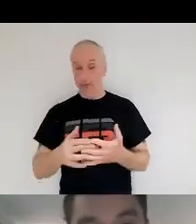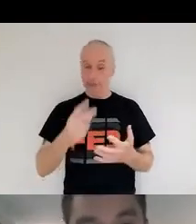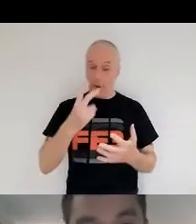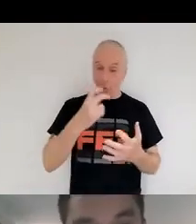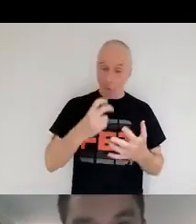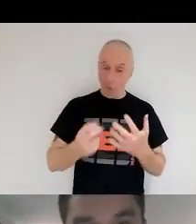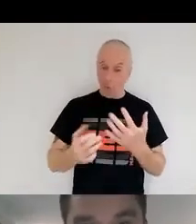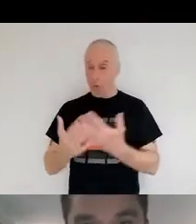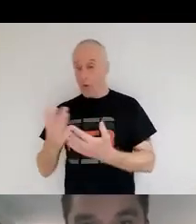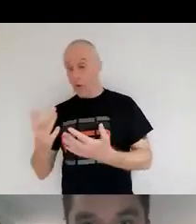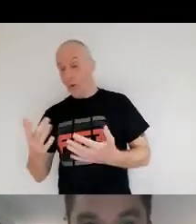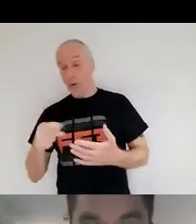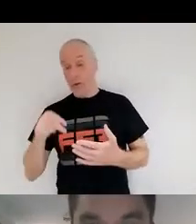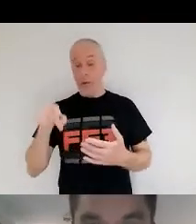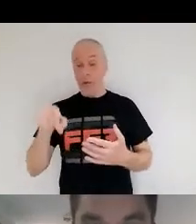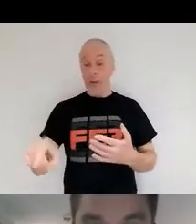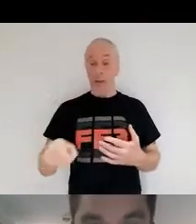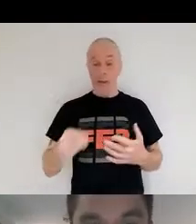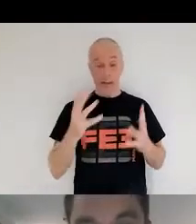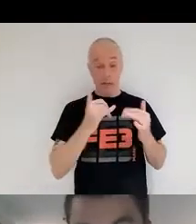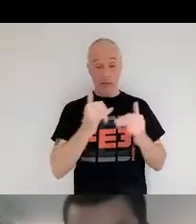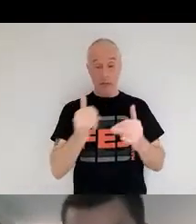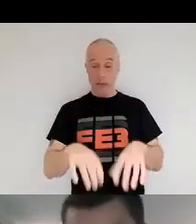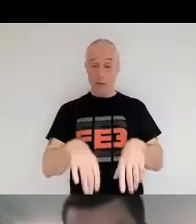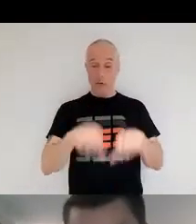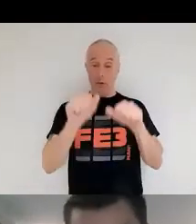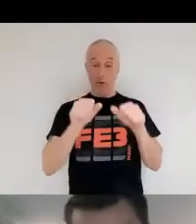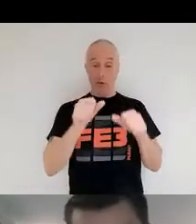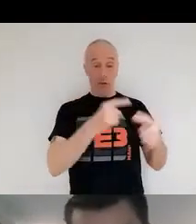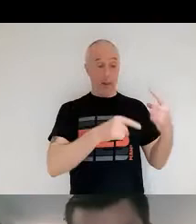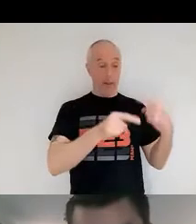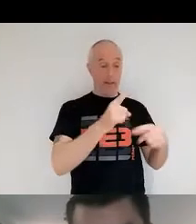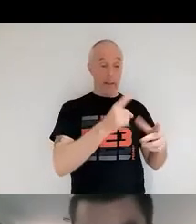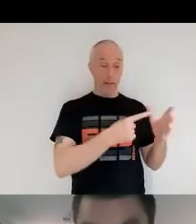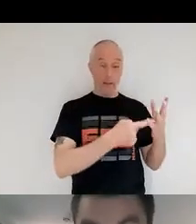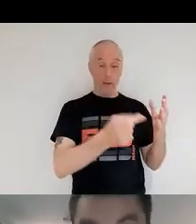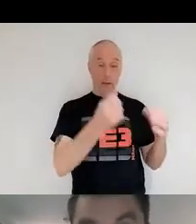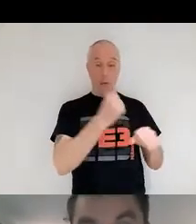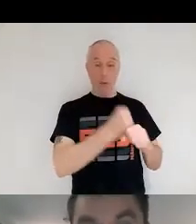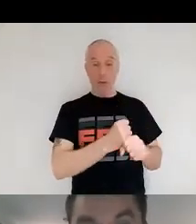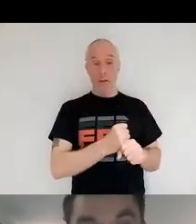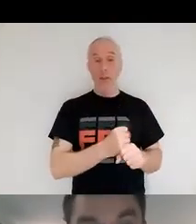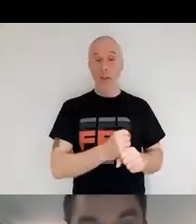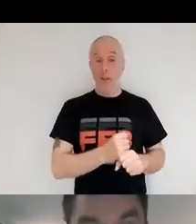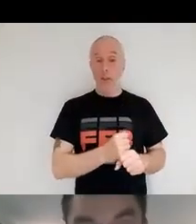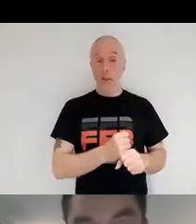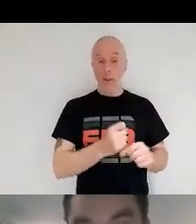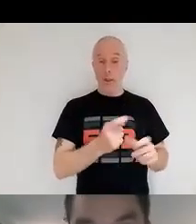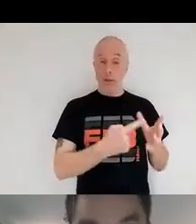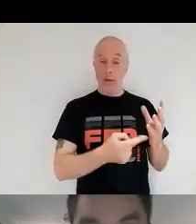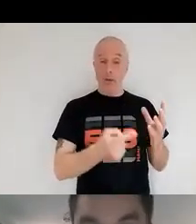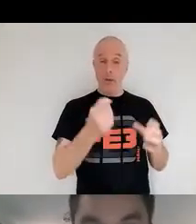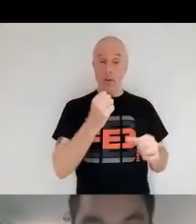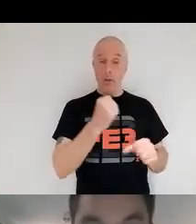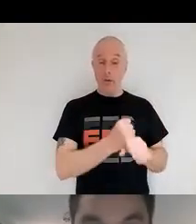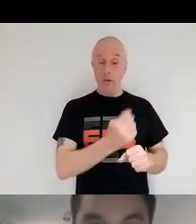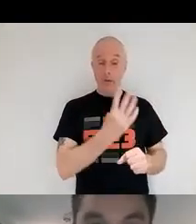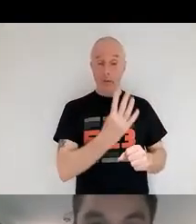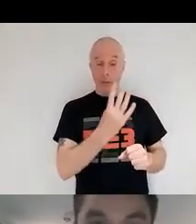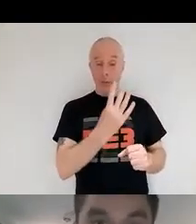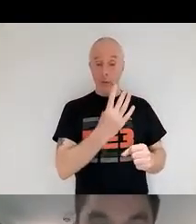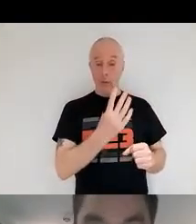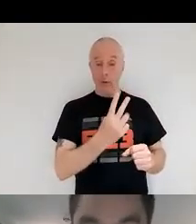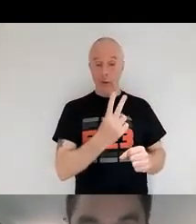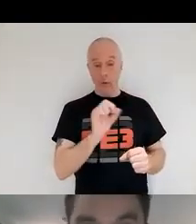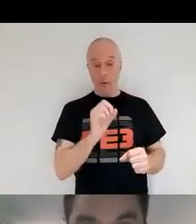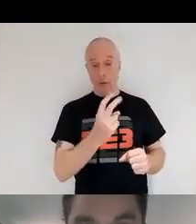That trial started in August of last year, on the 4th of August to be precise, and so far there have been